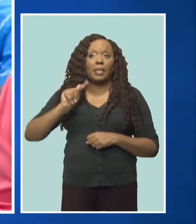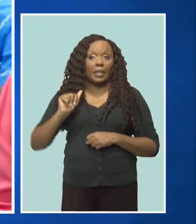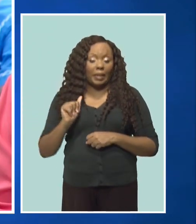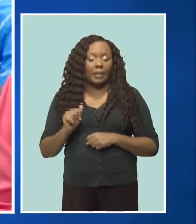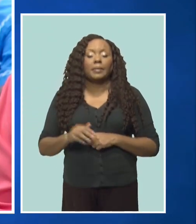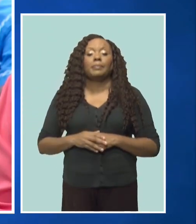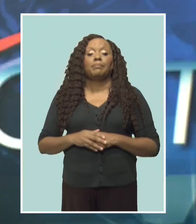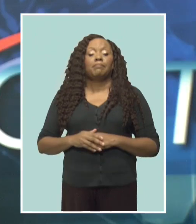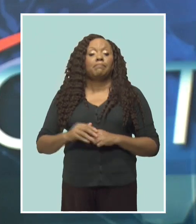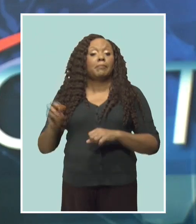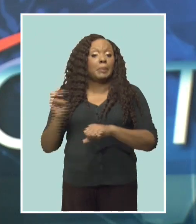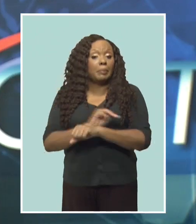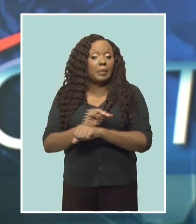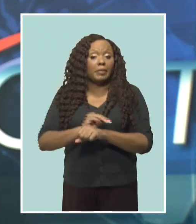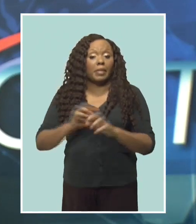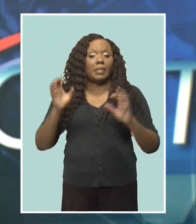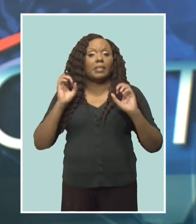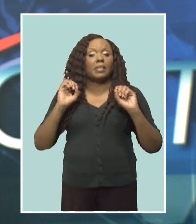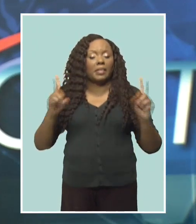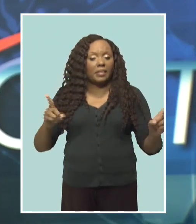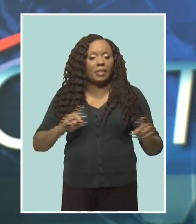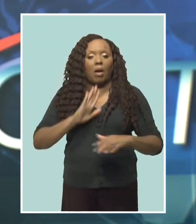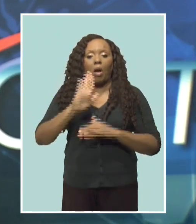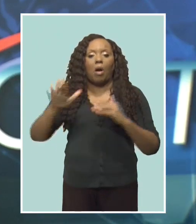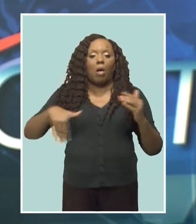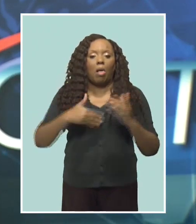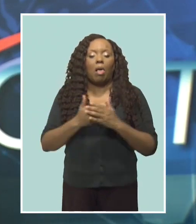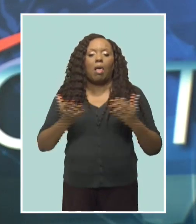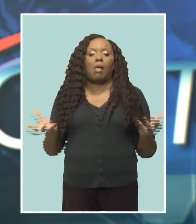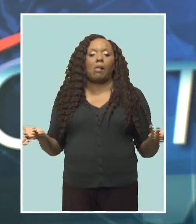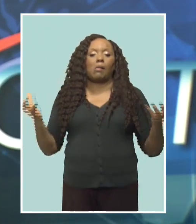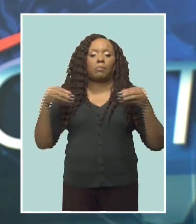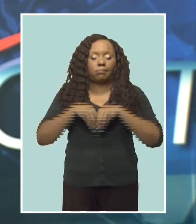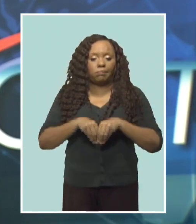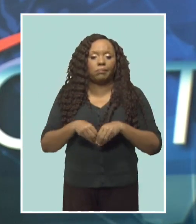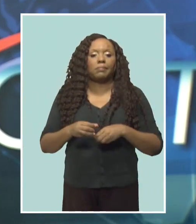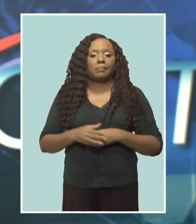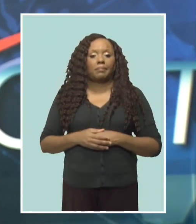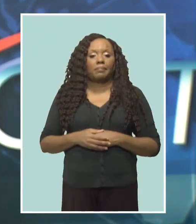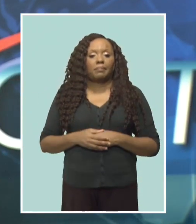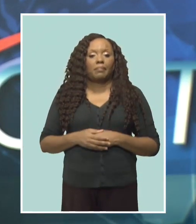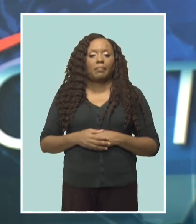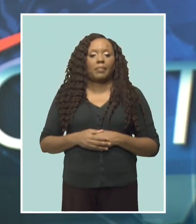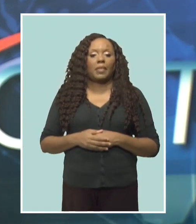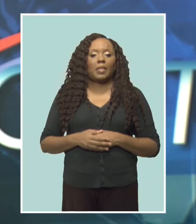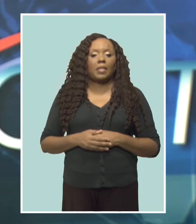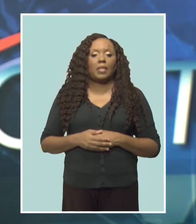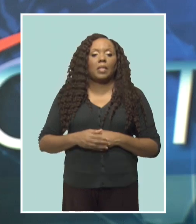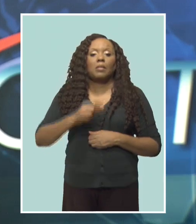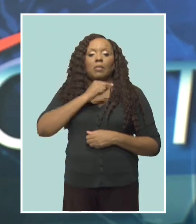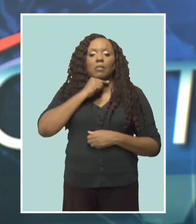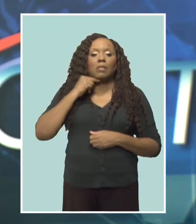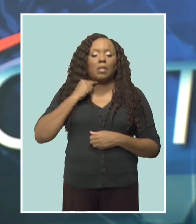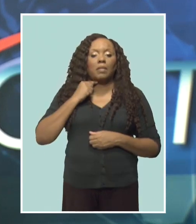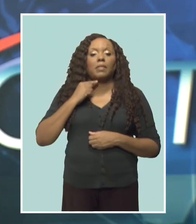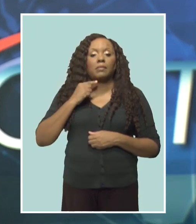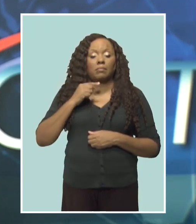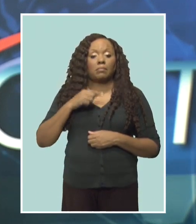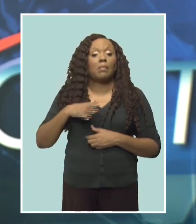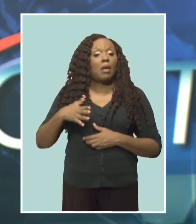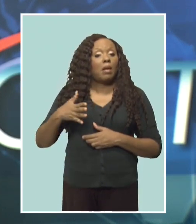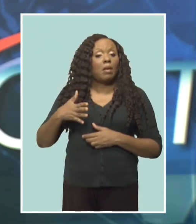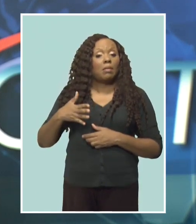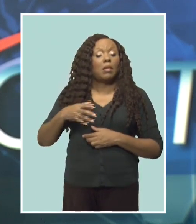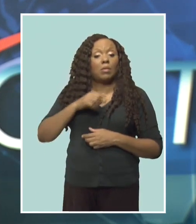of Education. Meanwhile, Reverend Dr. Joel Cumberbatch, a former educator, says society must return